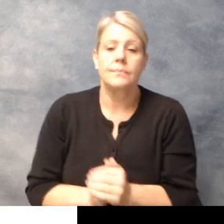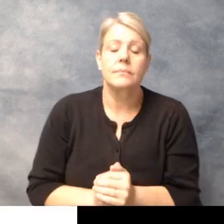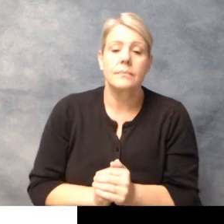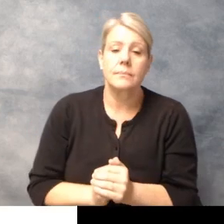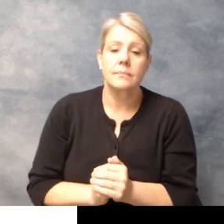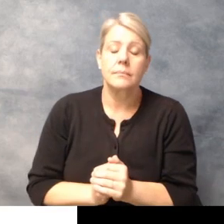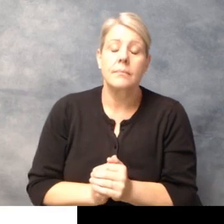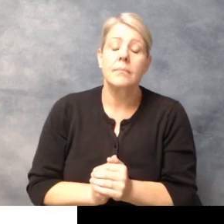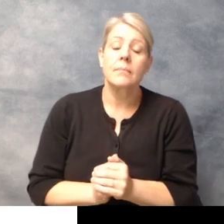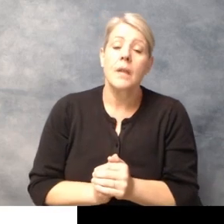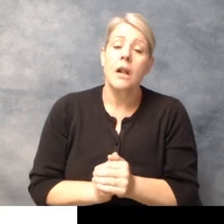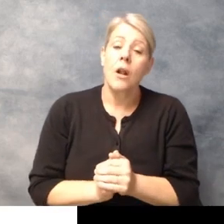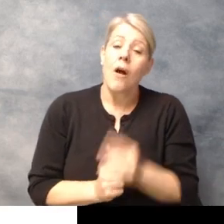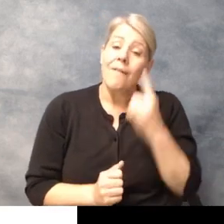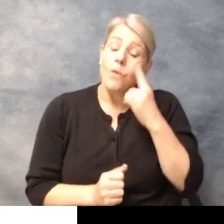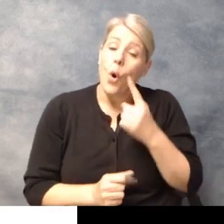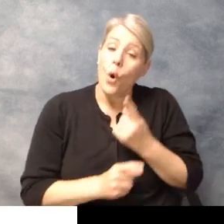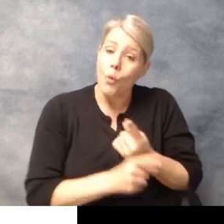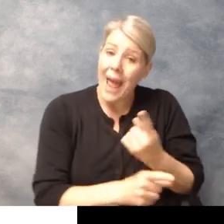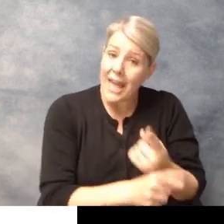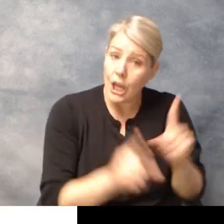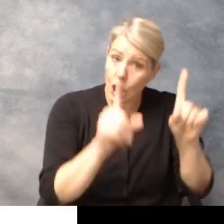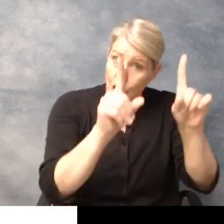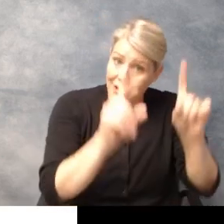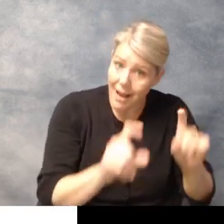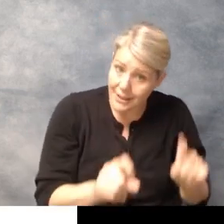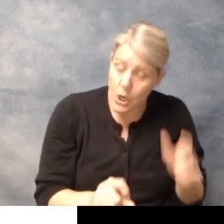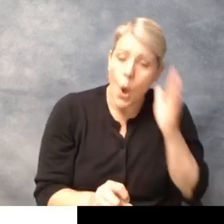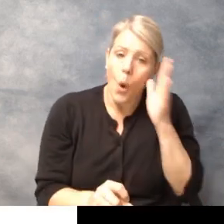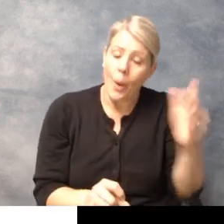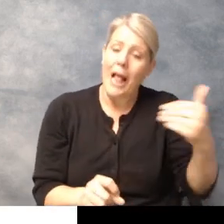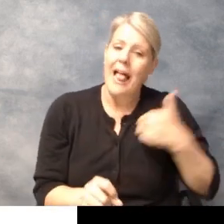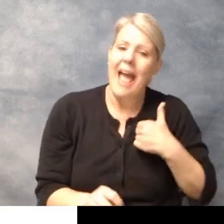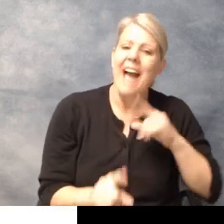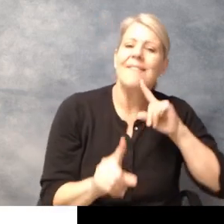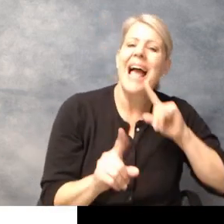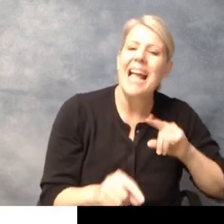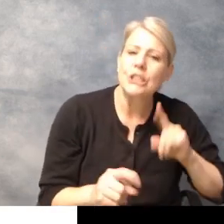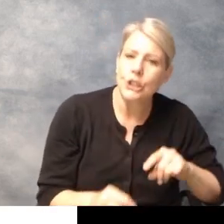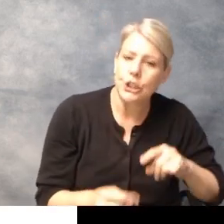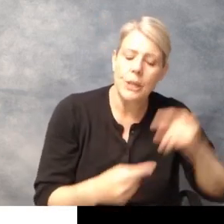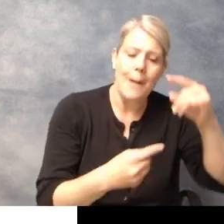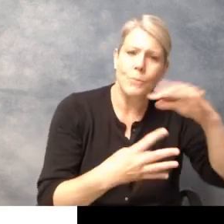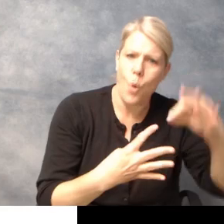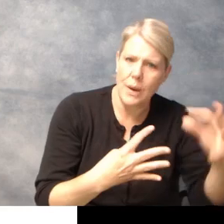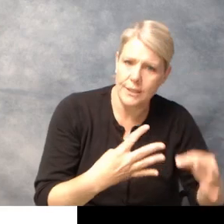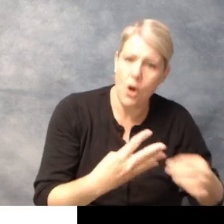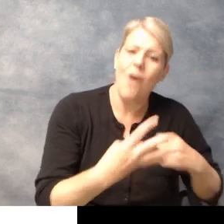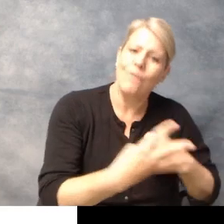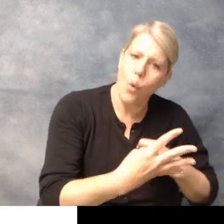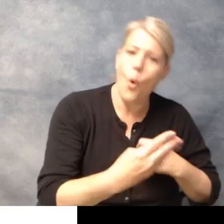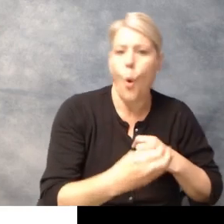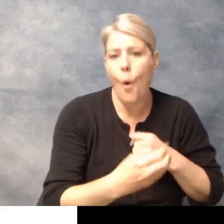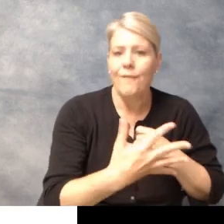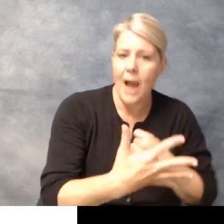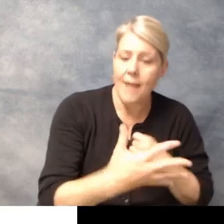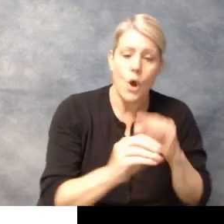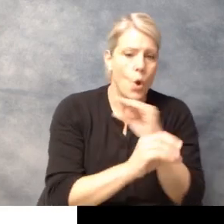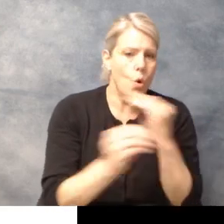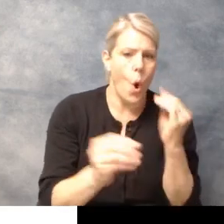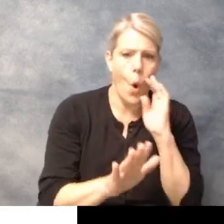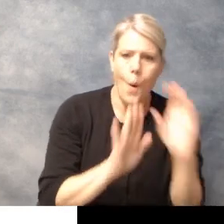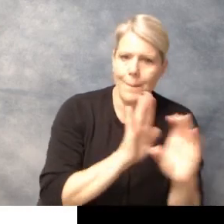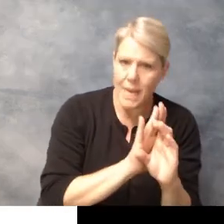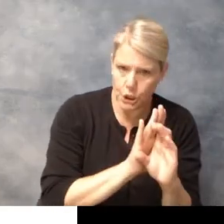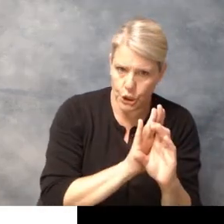Students completing the regular state assessment will either have 4 or 5 multiple choice options with no picture answers.